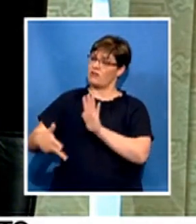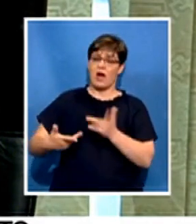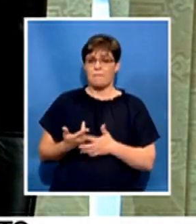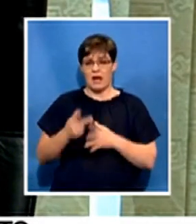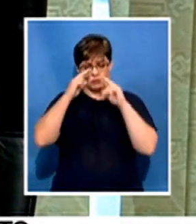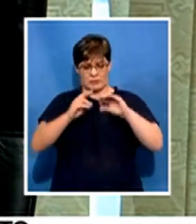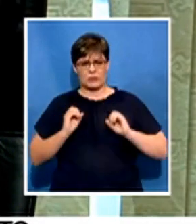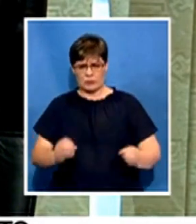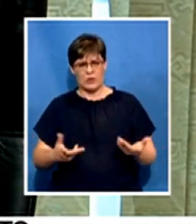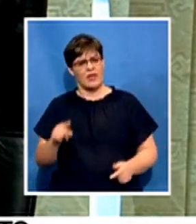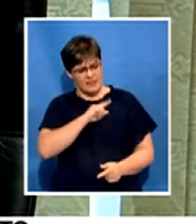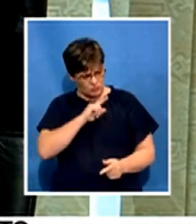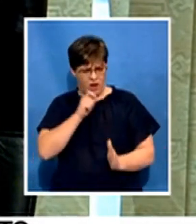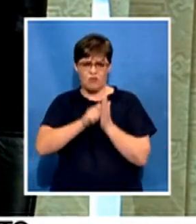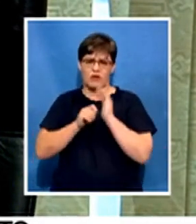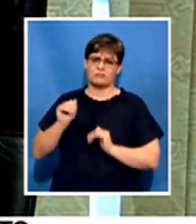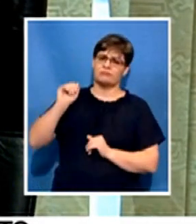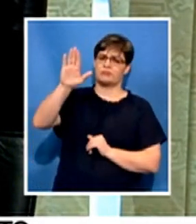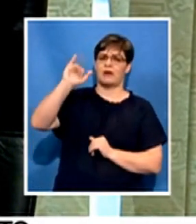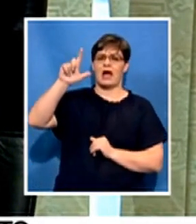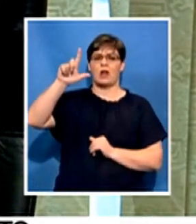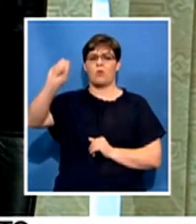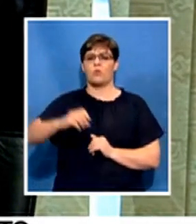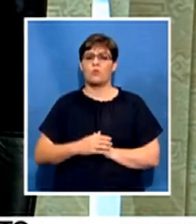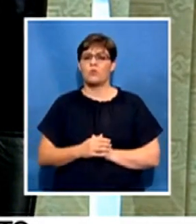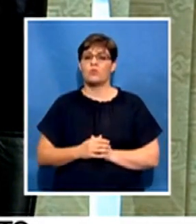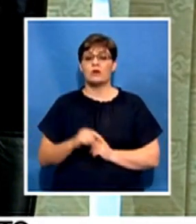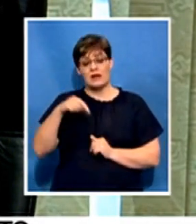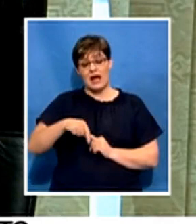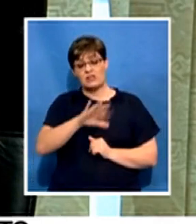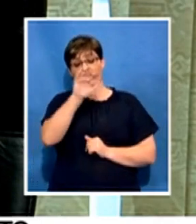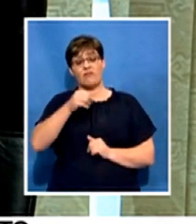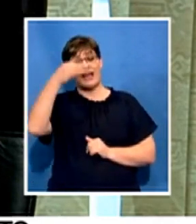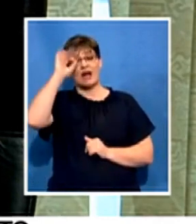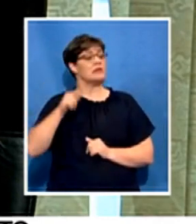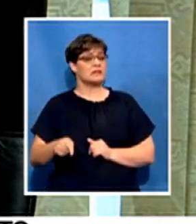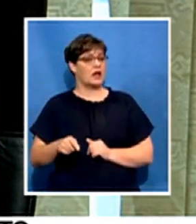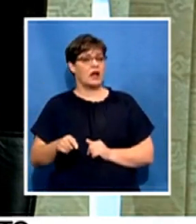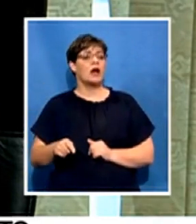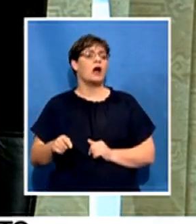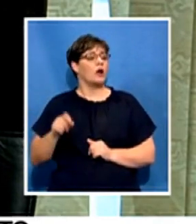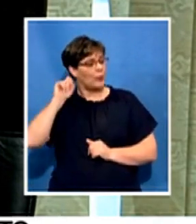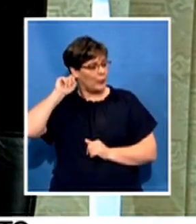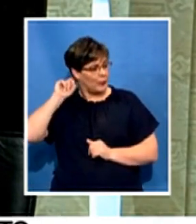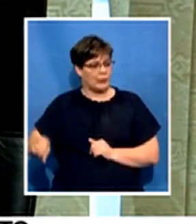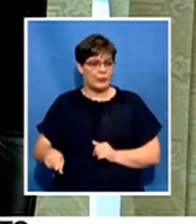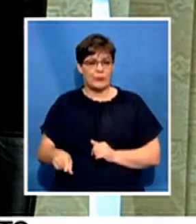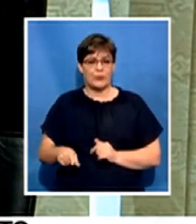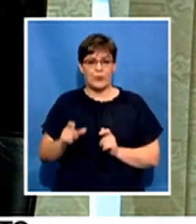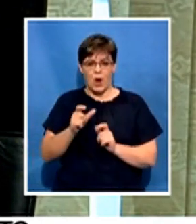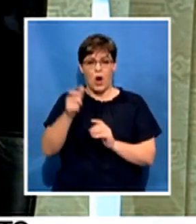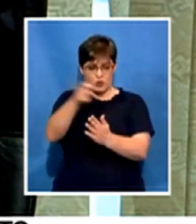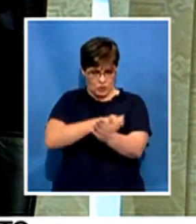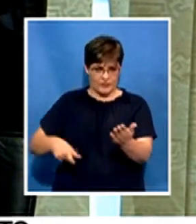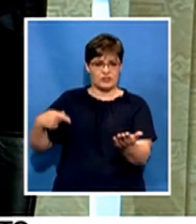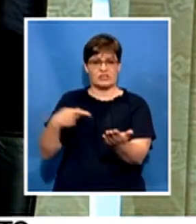and say to the ILO, the government of South Africa is undermining a convention that it is a signatory to and